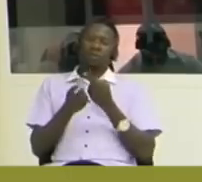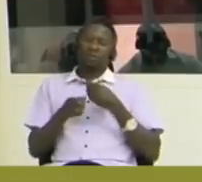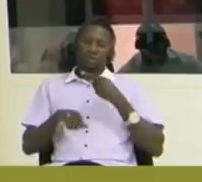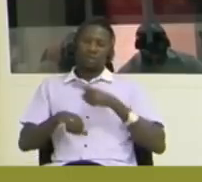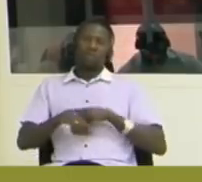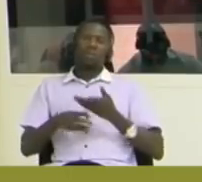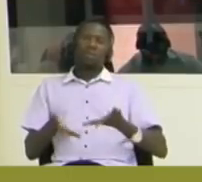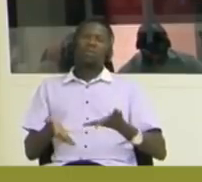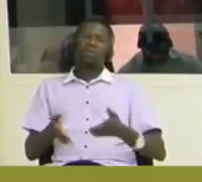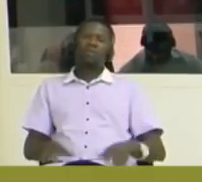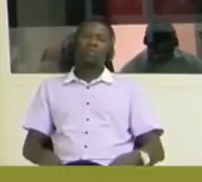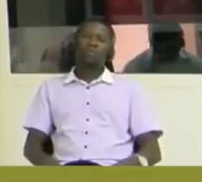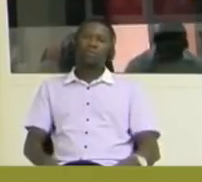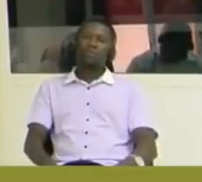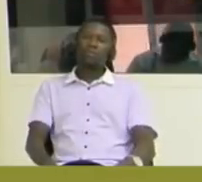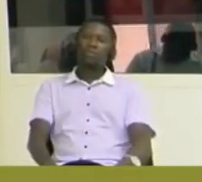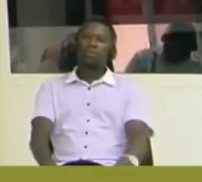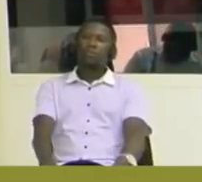moment.